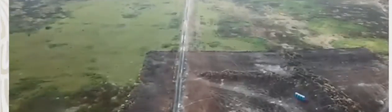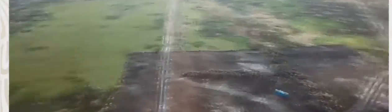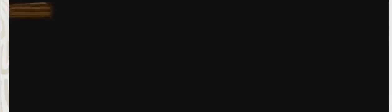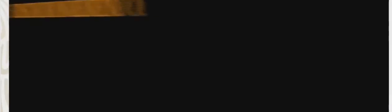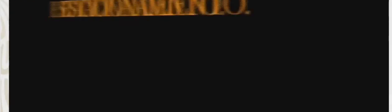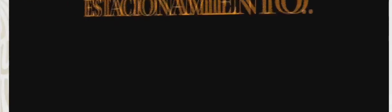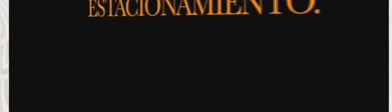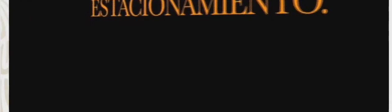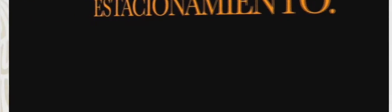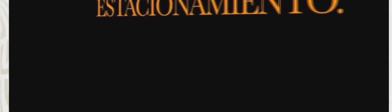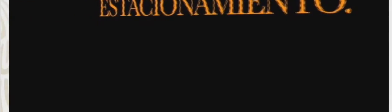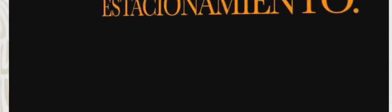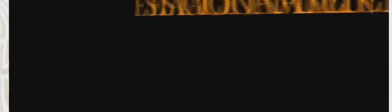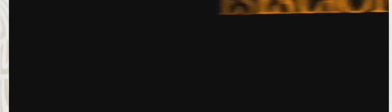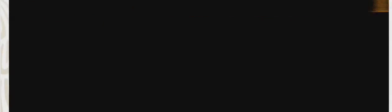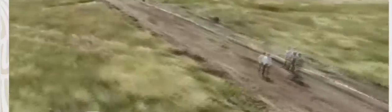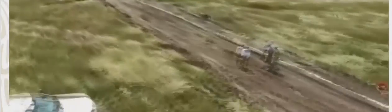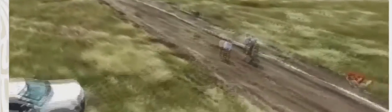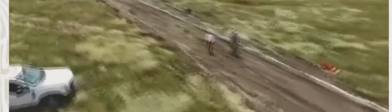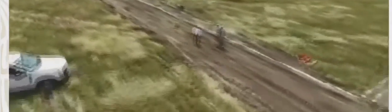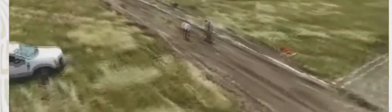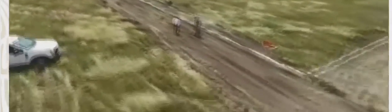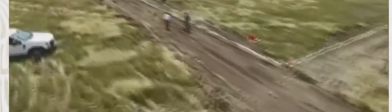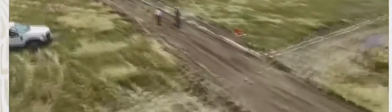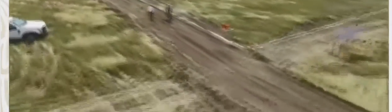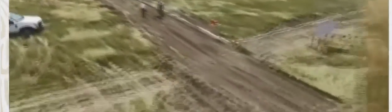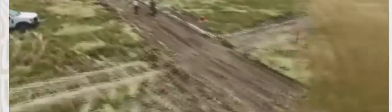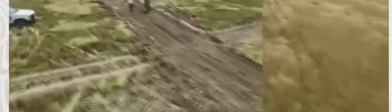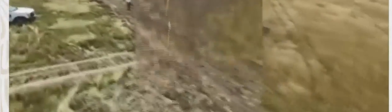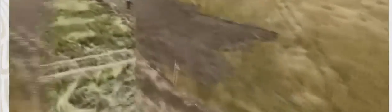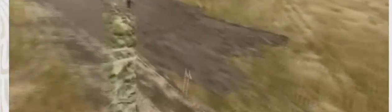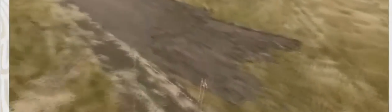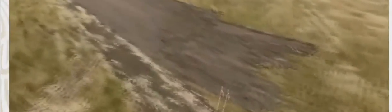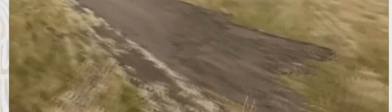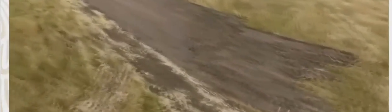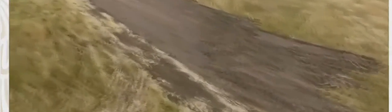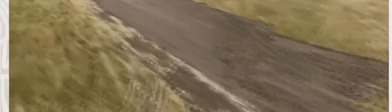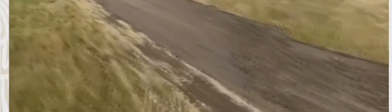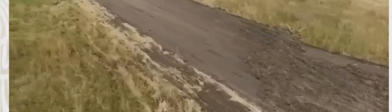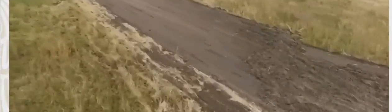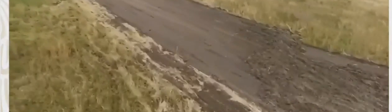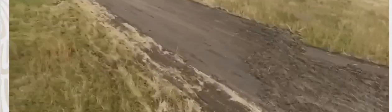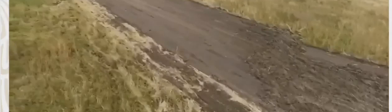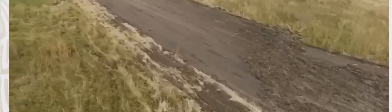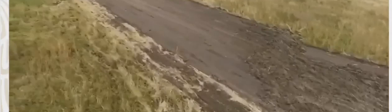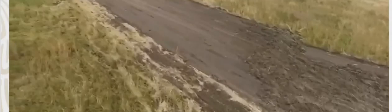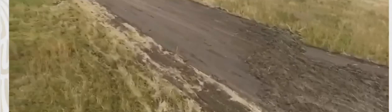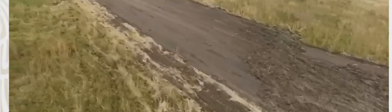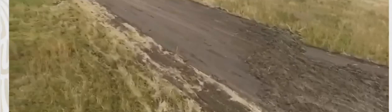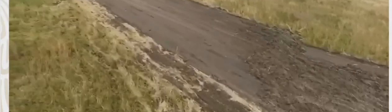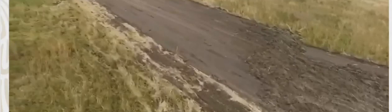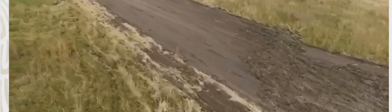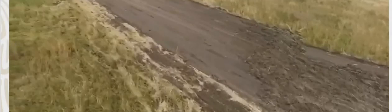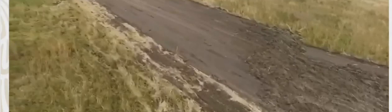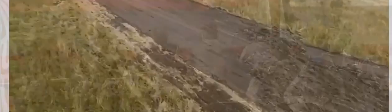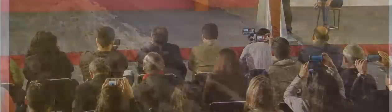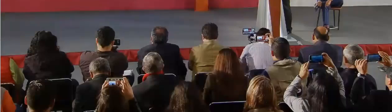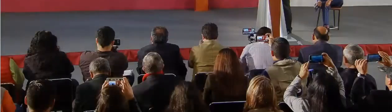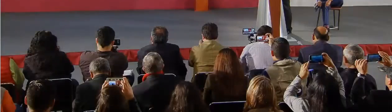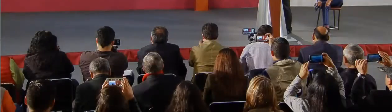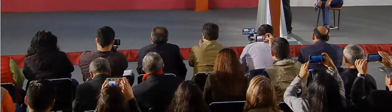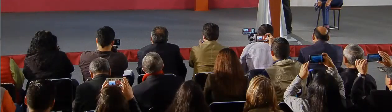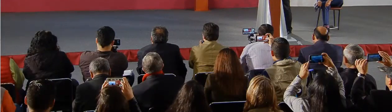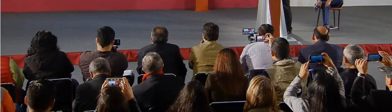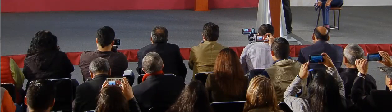Check that out. Wow. So now that's the parking area, he says. Wow.